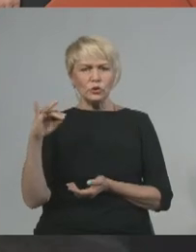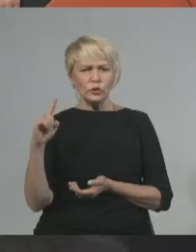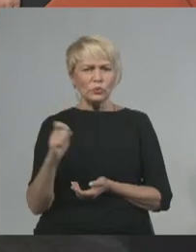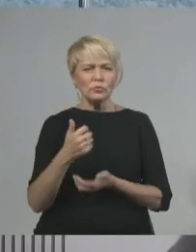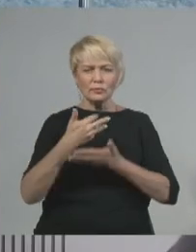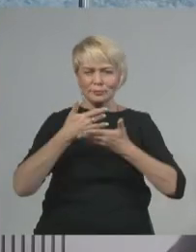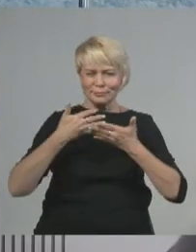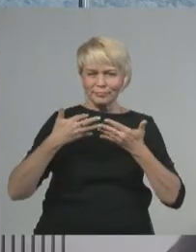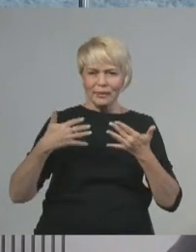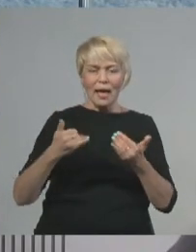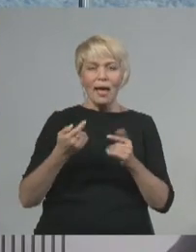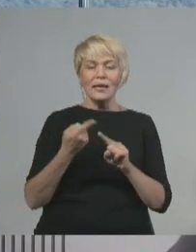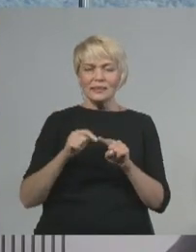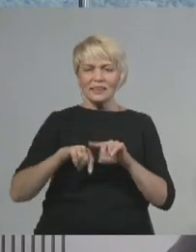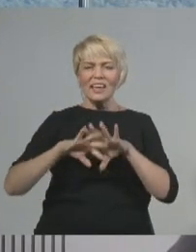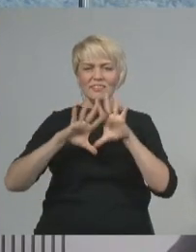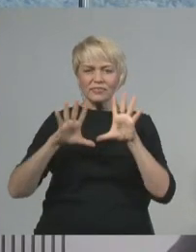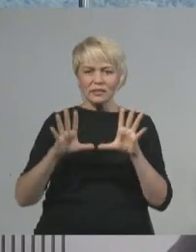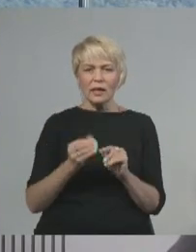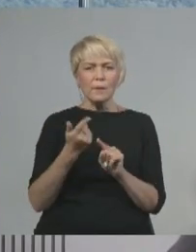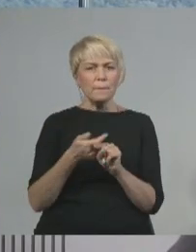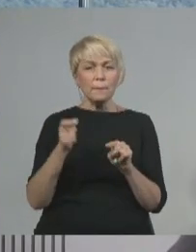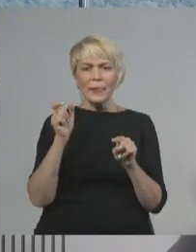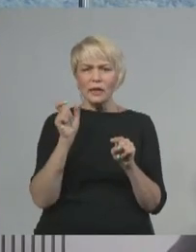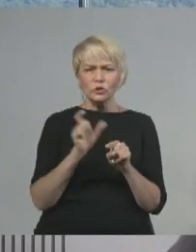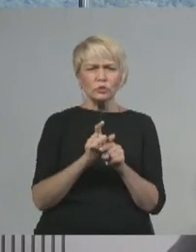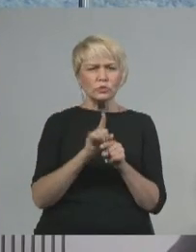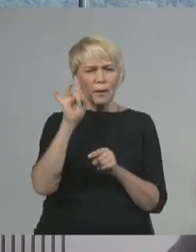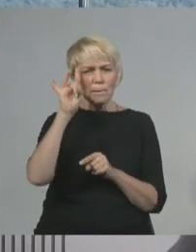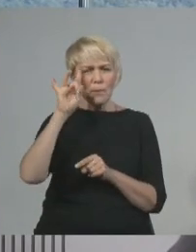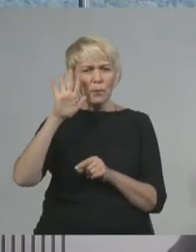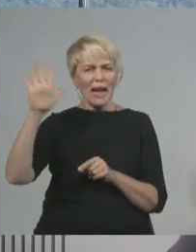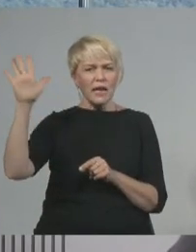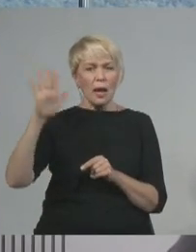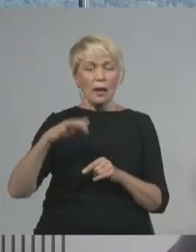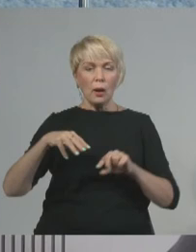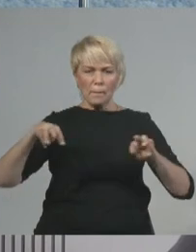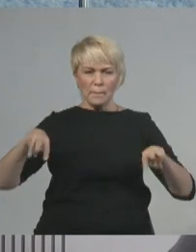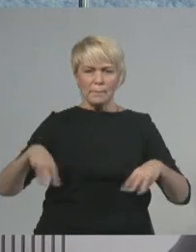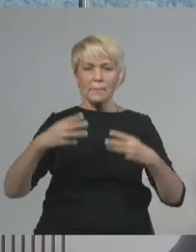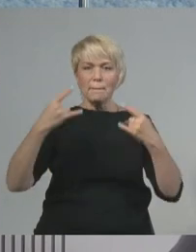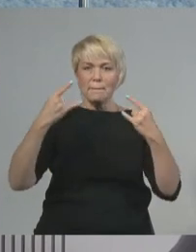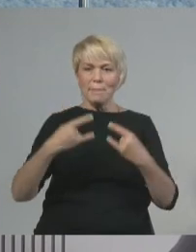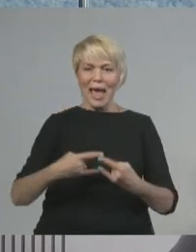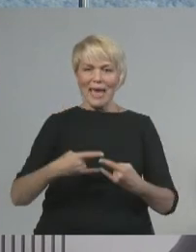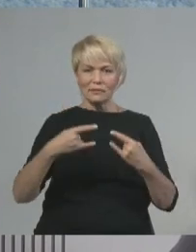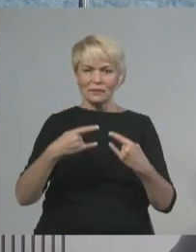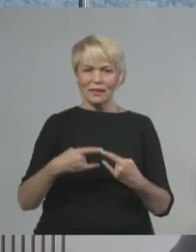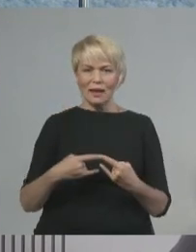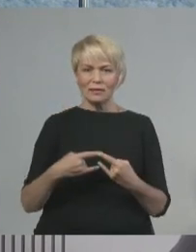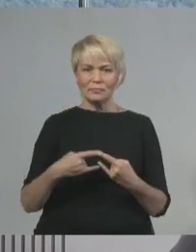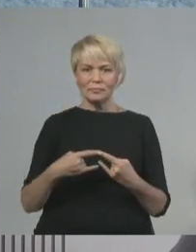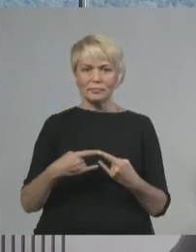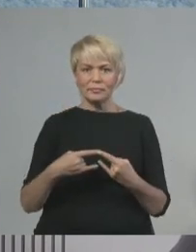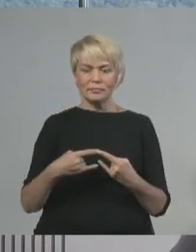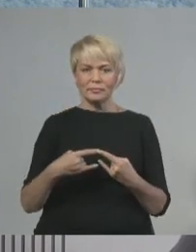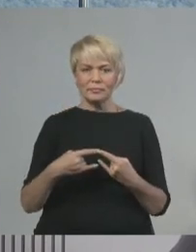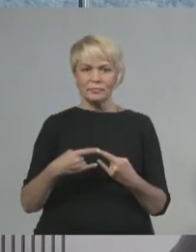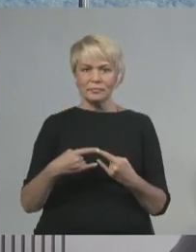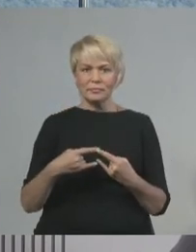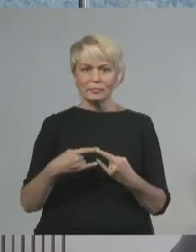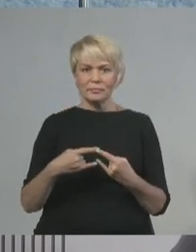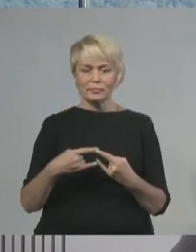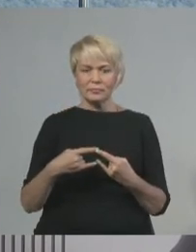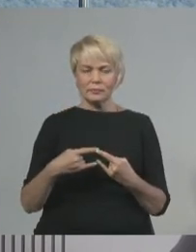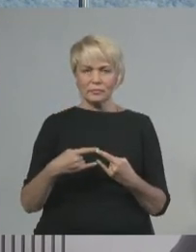all different and all taking a very strong political stance especially in light of the upcoming election but